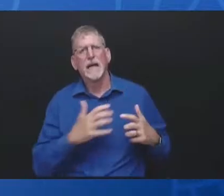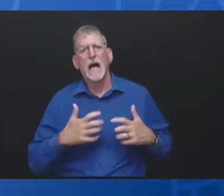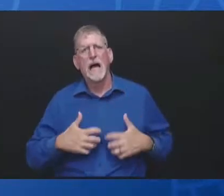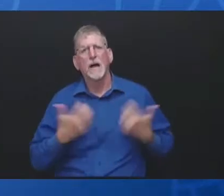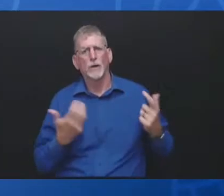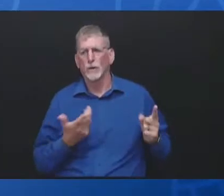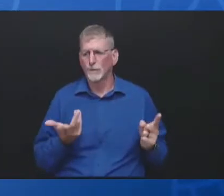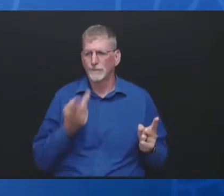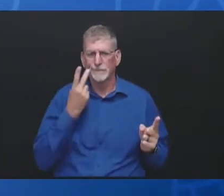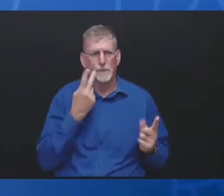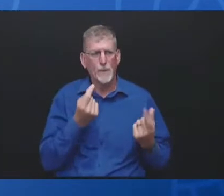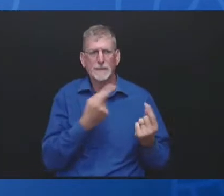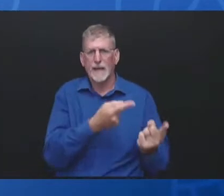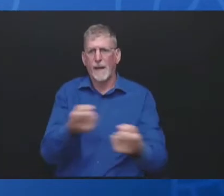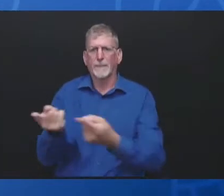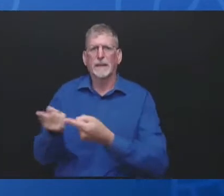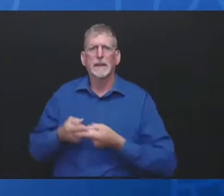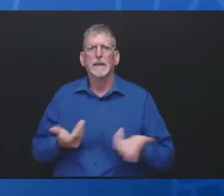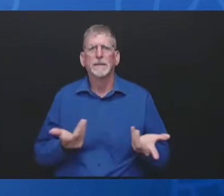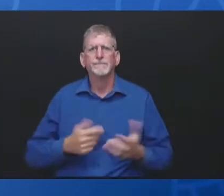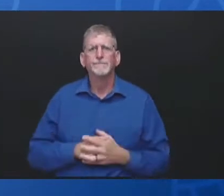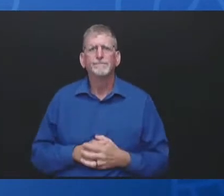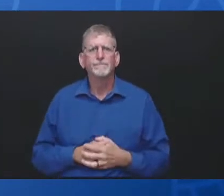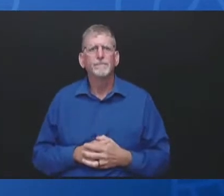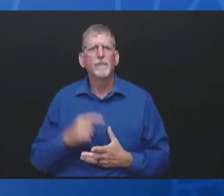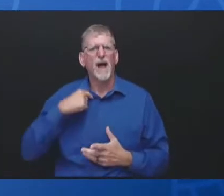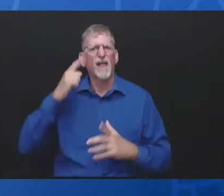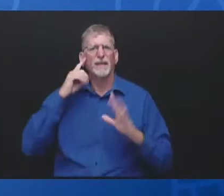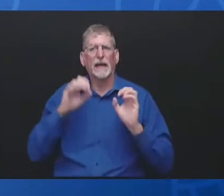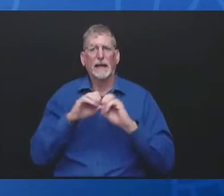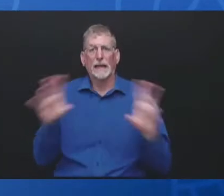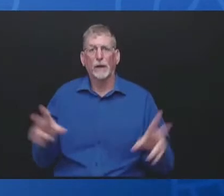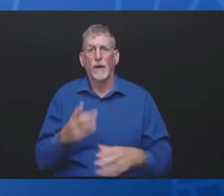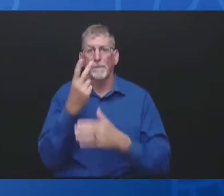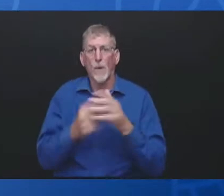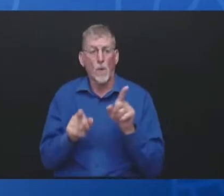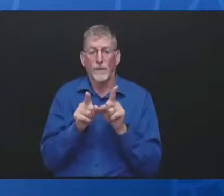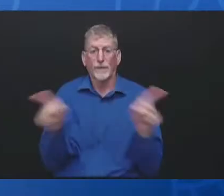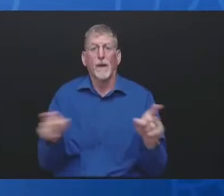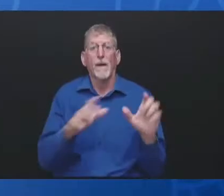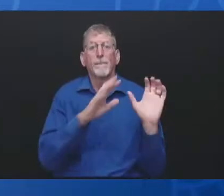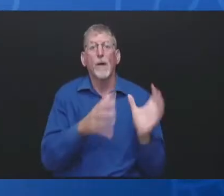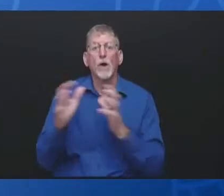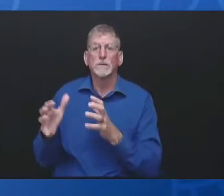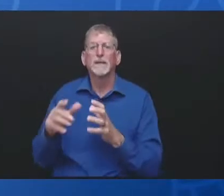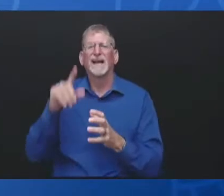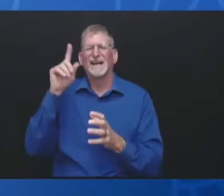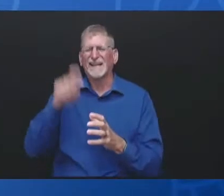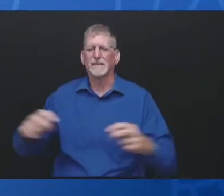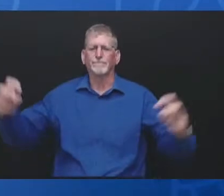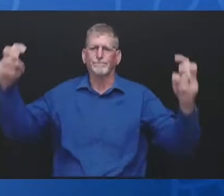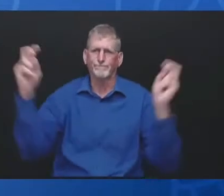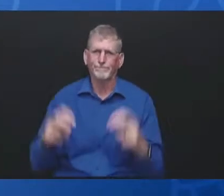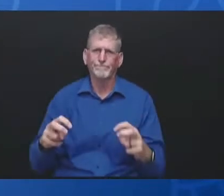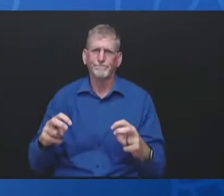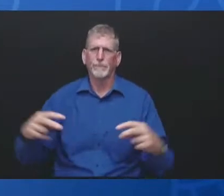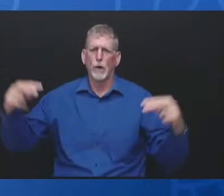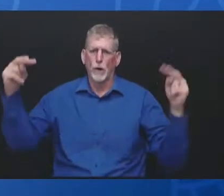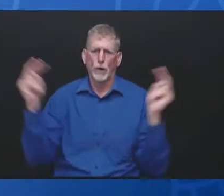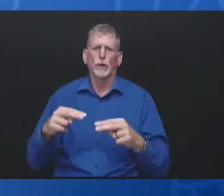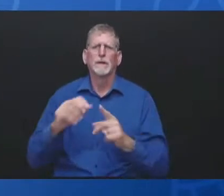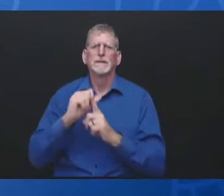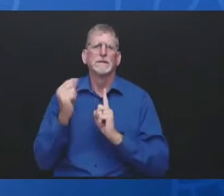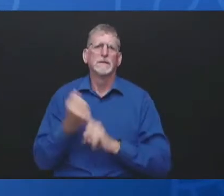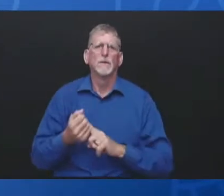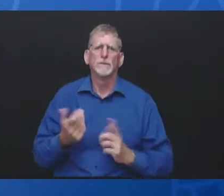I think that it's clear that both parties need to begin to look at this situation in a direct way with each other